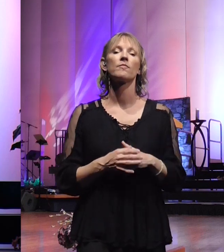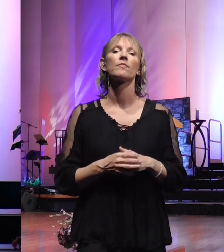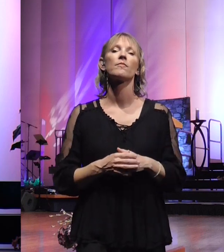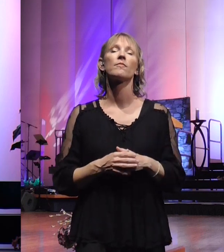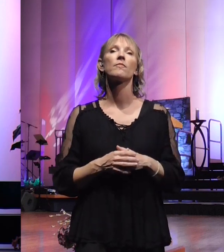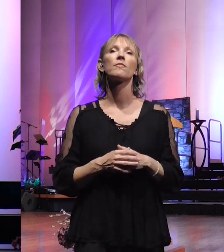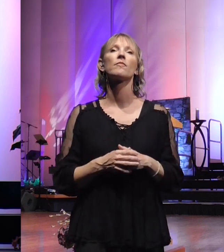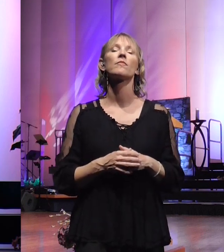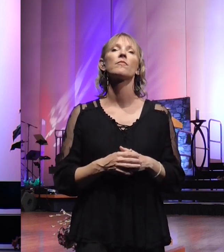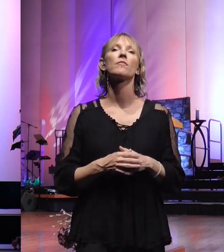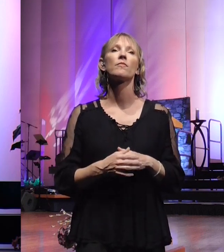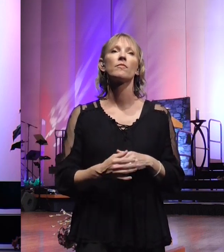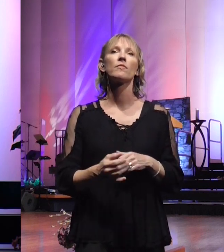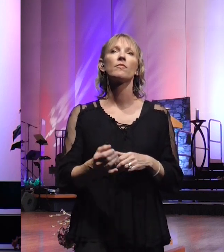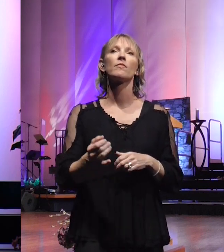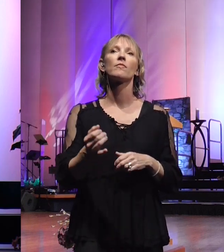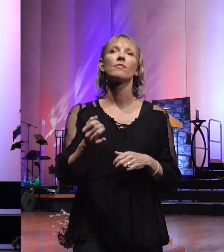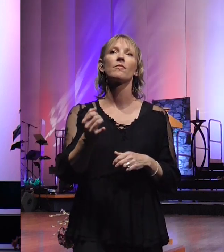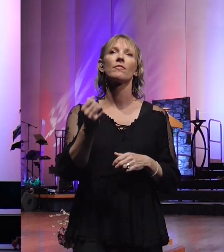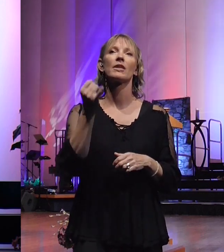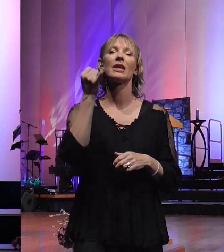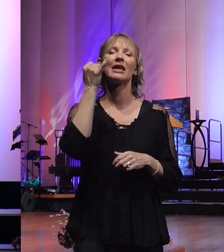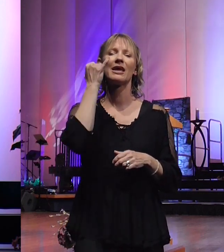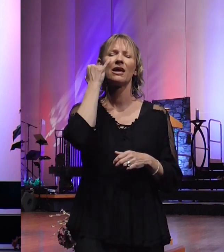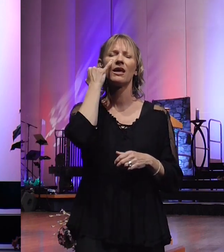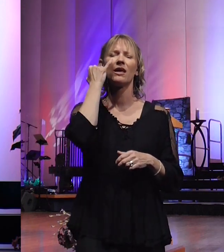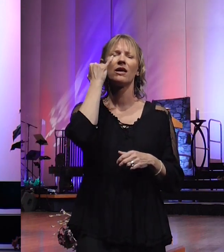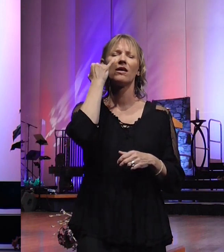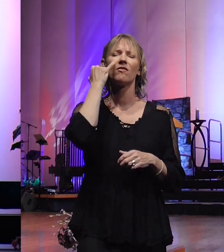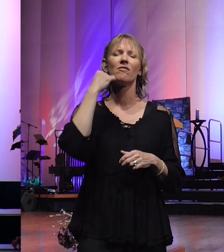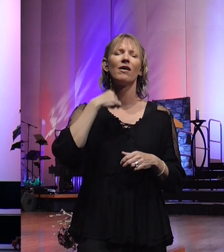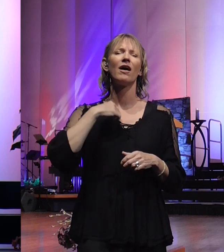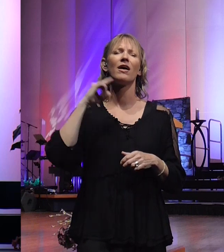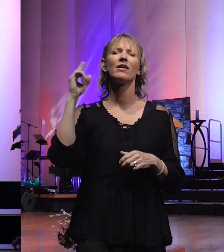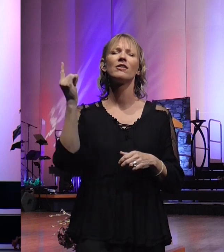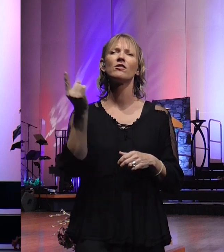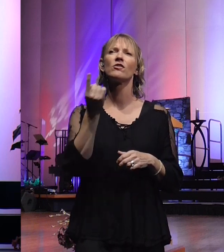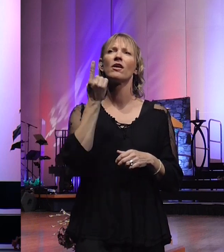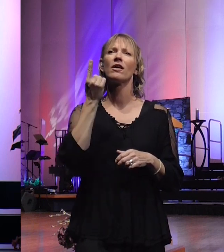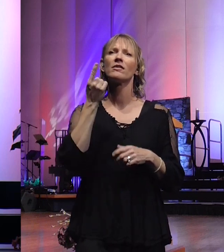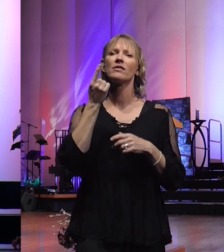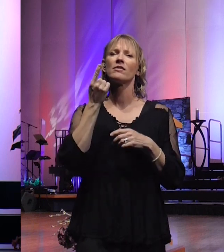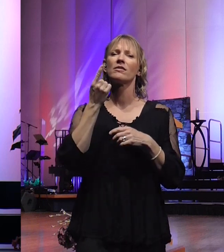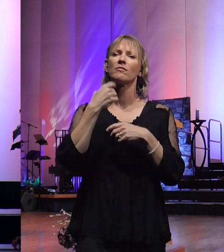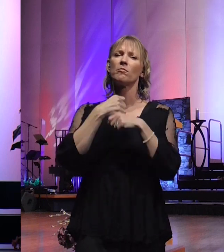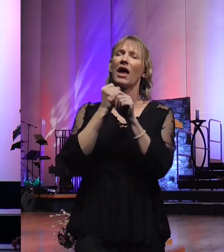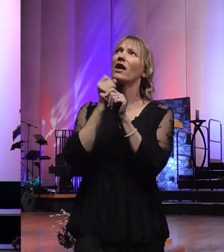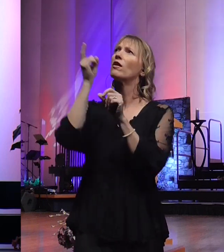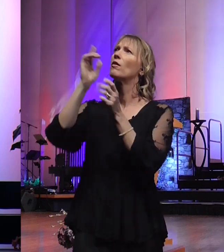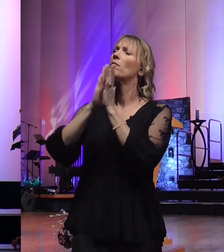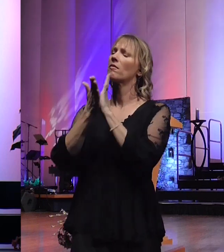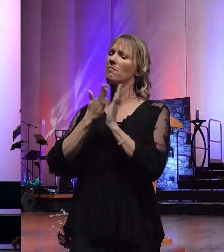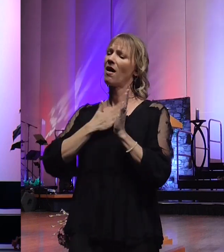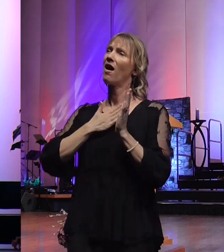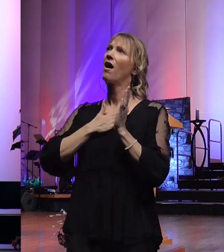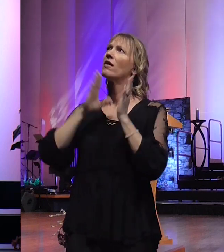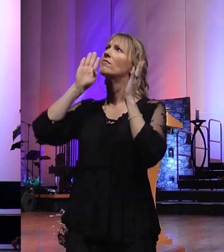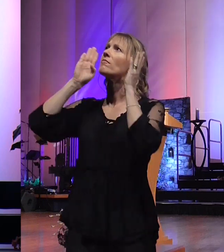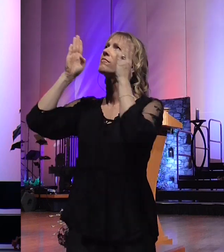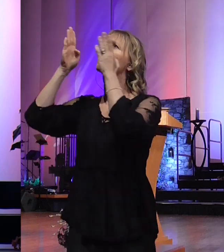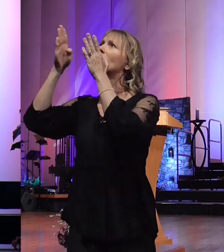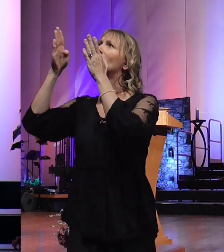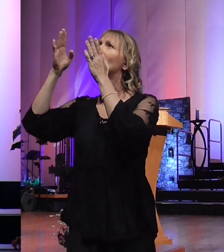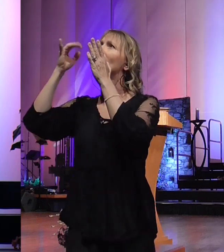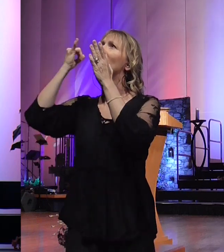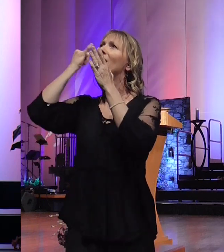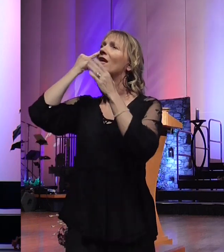If I only make you mine, my God. If I only